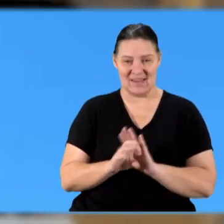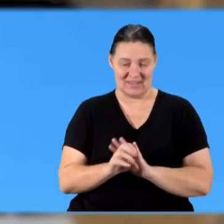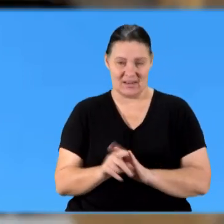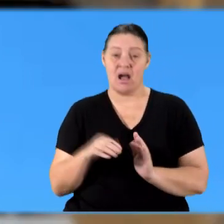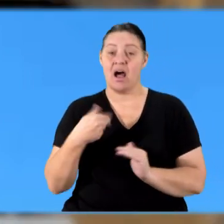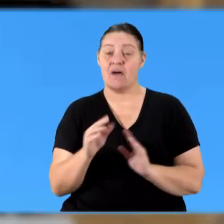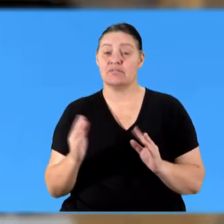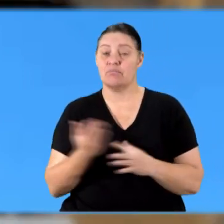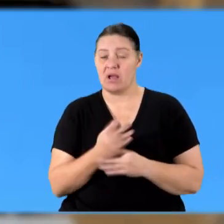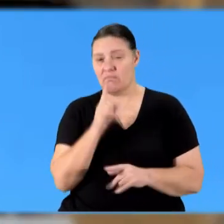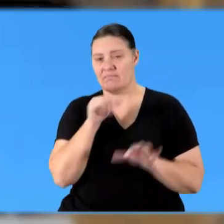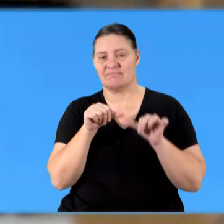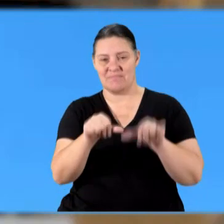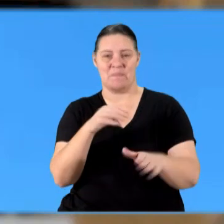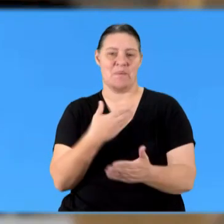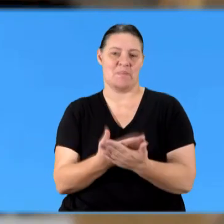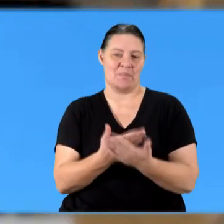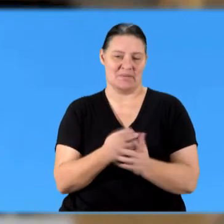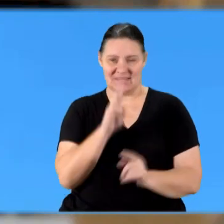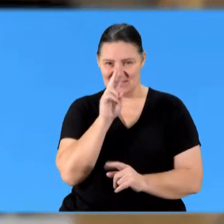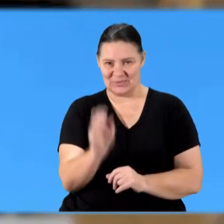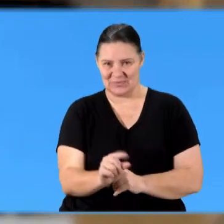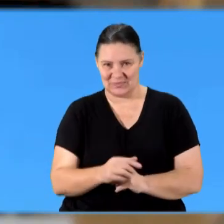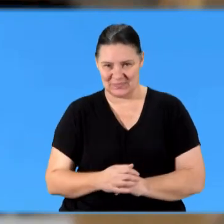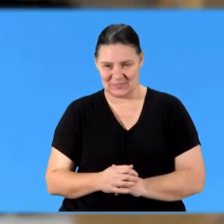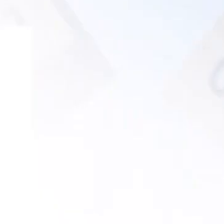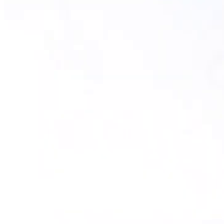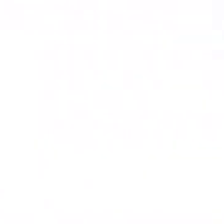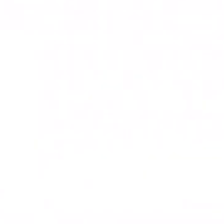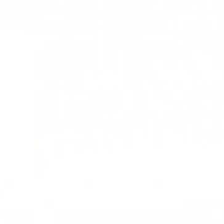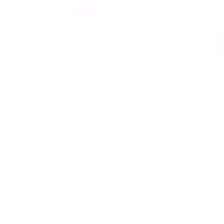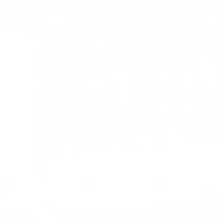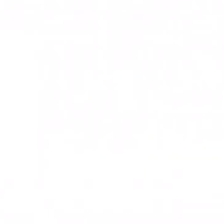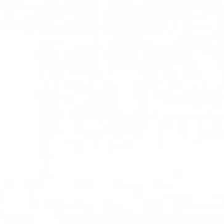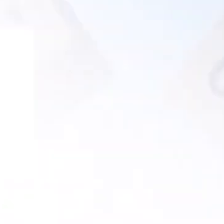advert break. After the break, we'll continue with more probability. See you now.